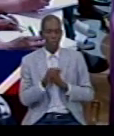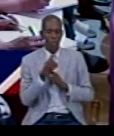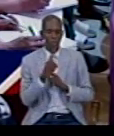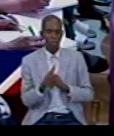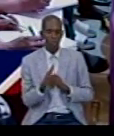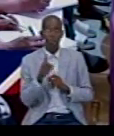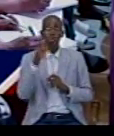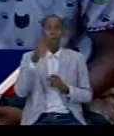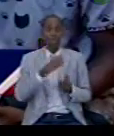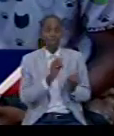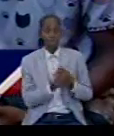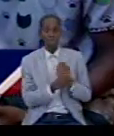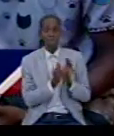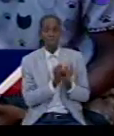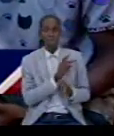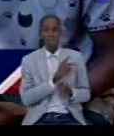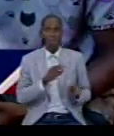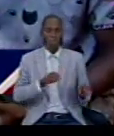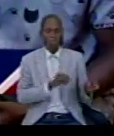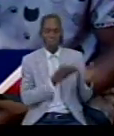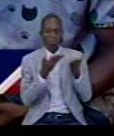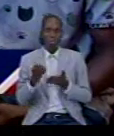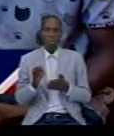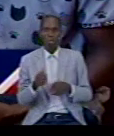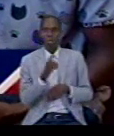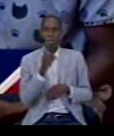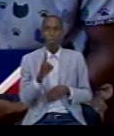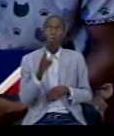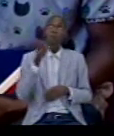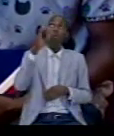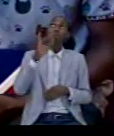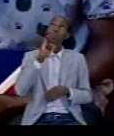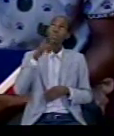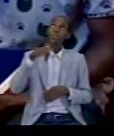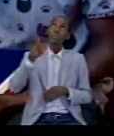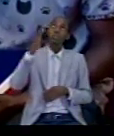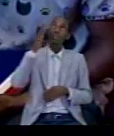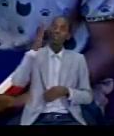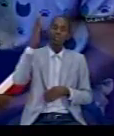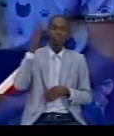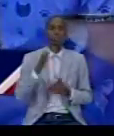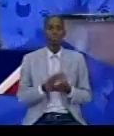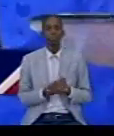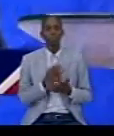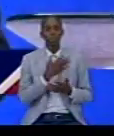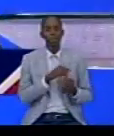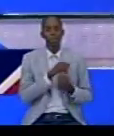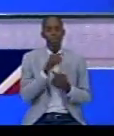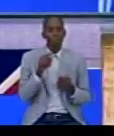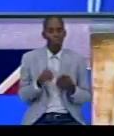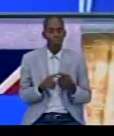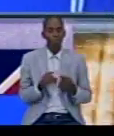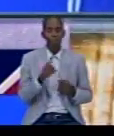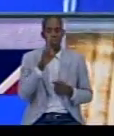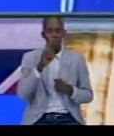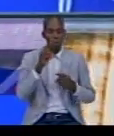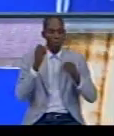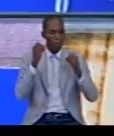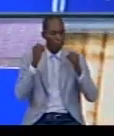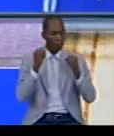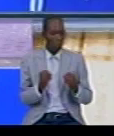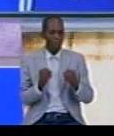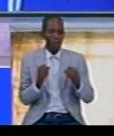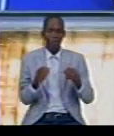changes him and he setteth up another, God is still there. And when one powerful